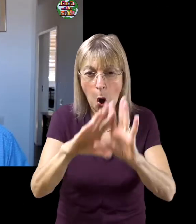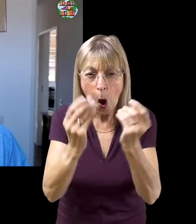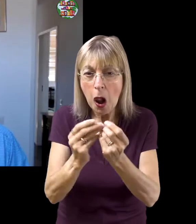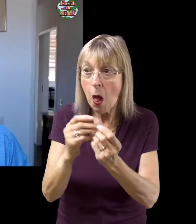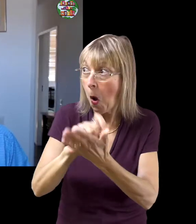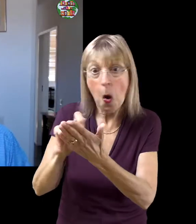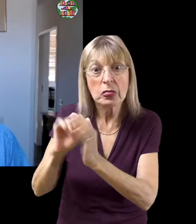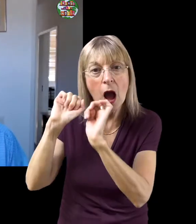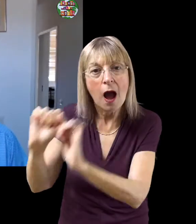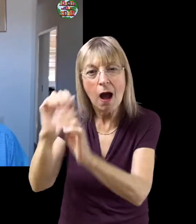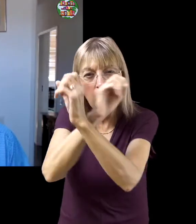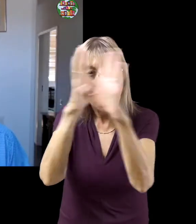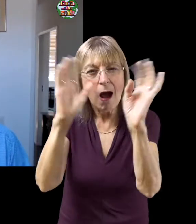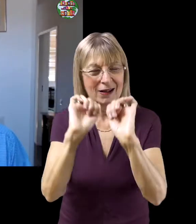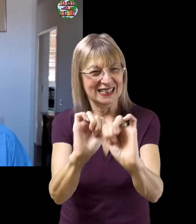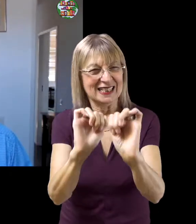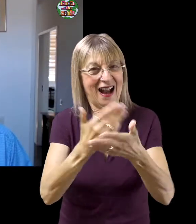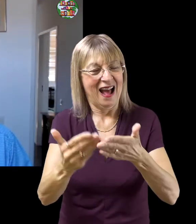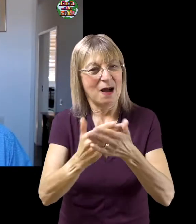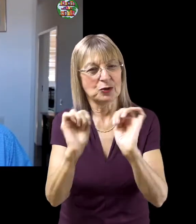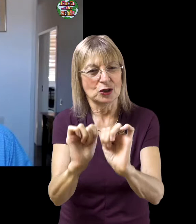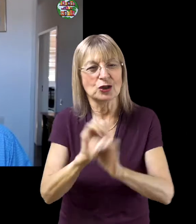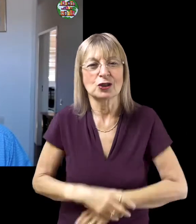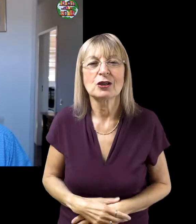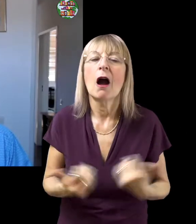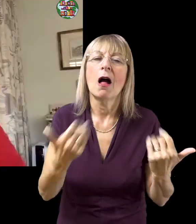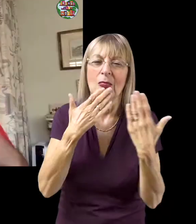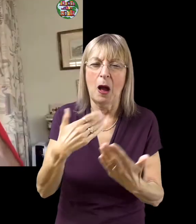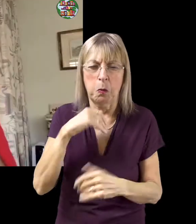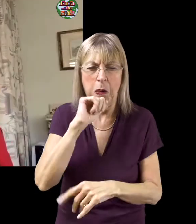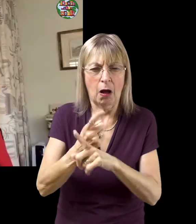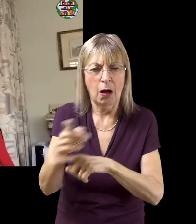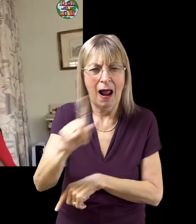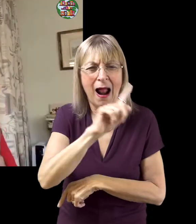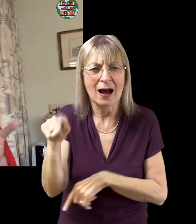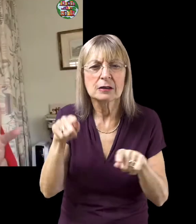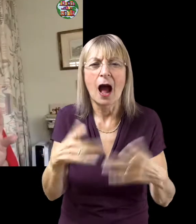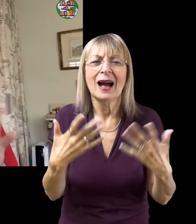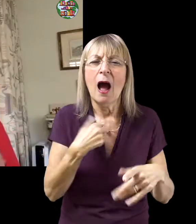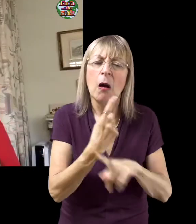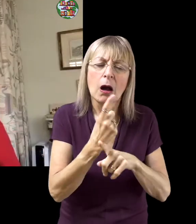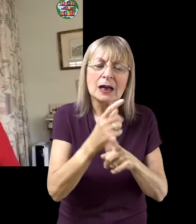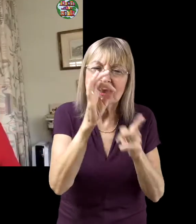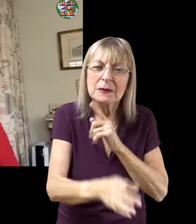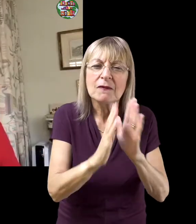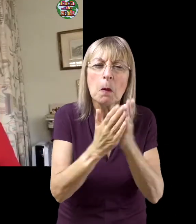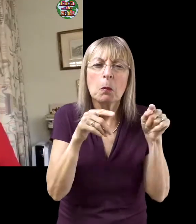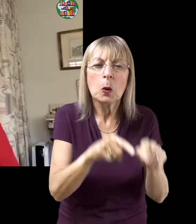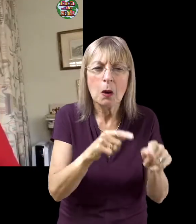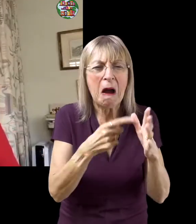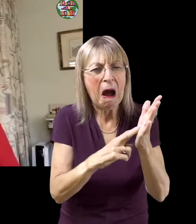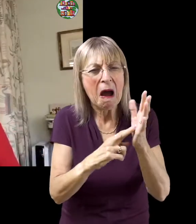and then in your own language. Thank you. I'm going to come back to you, David, when we're going to talk about the specific book you're working on